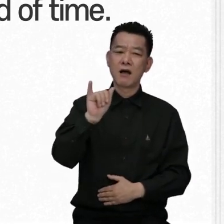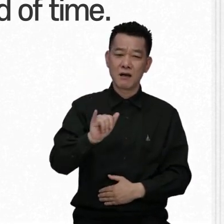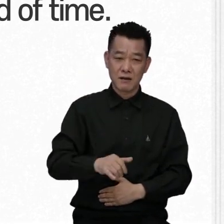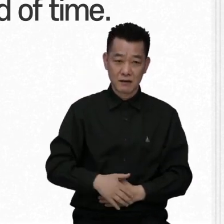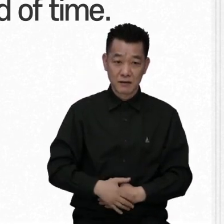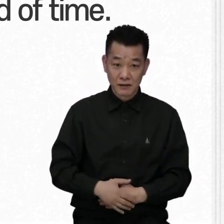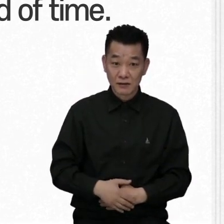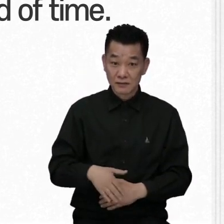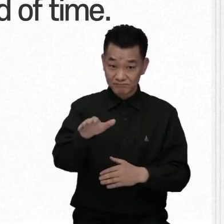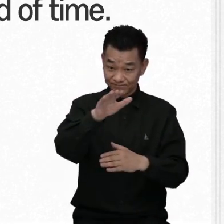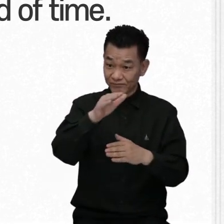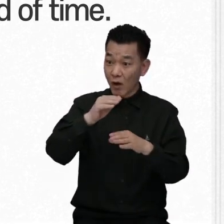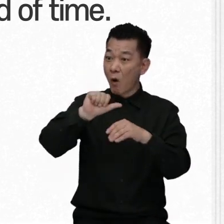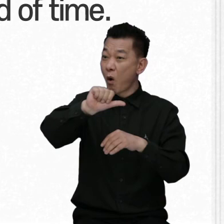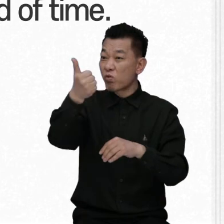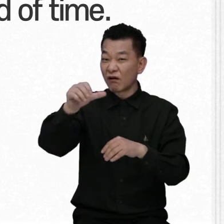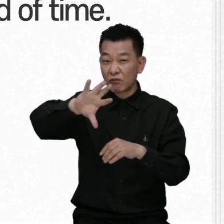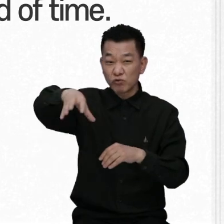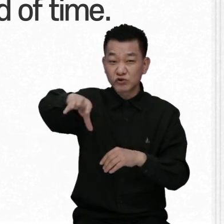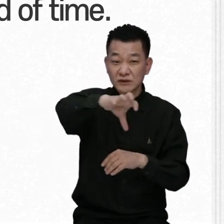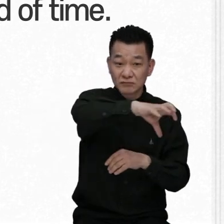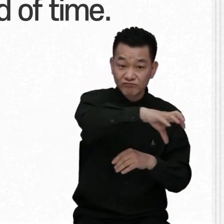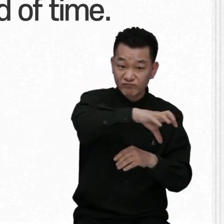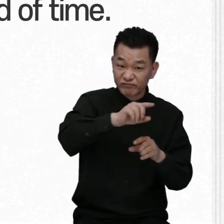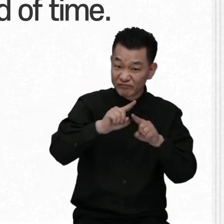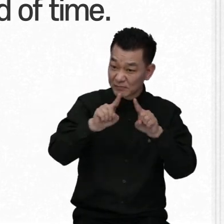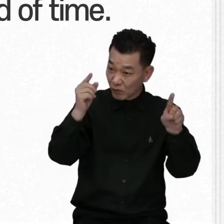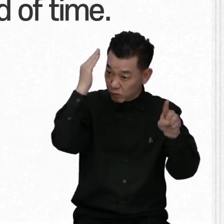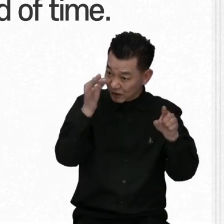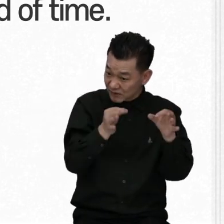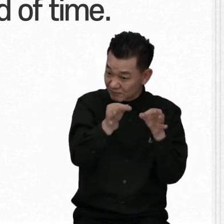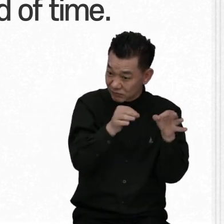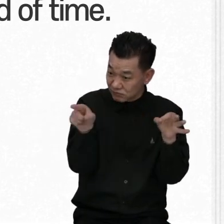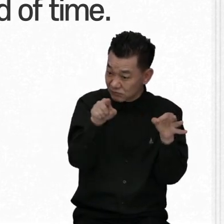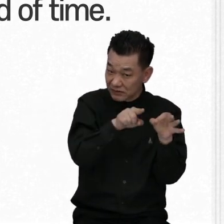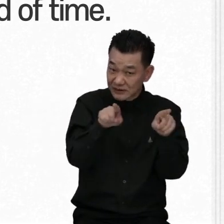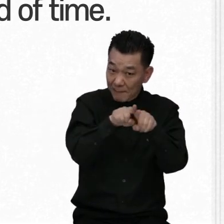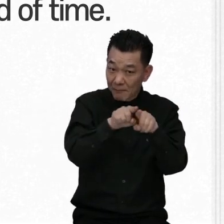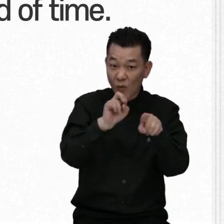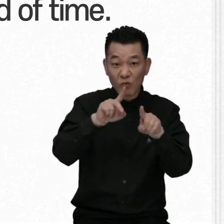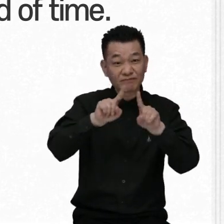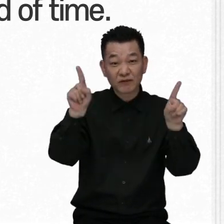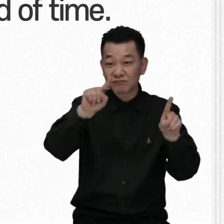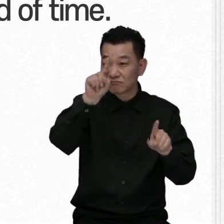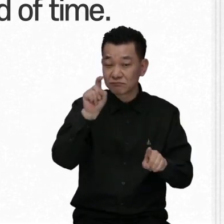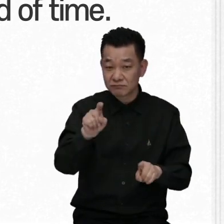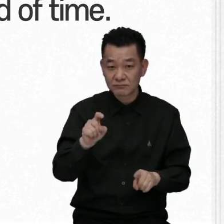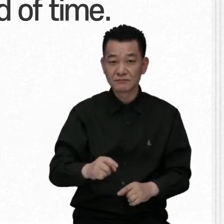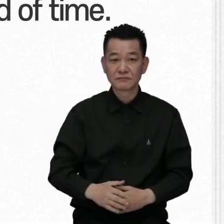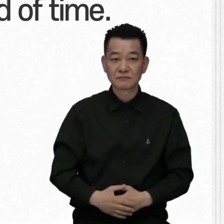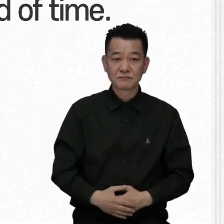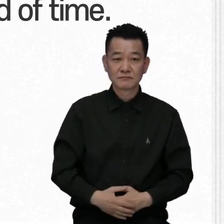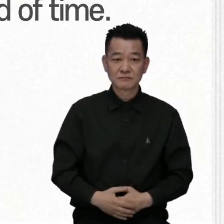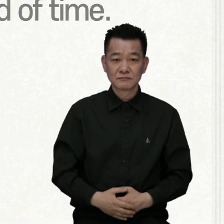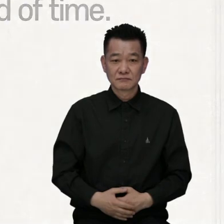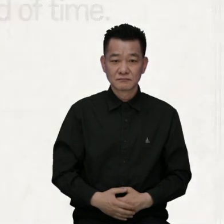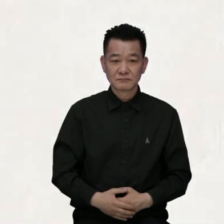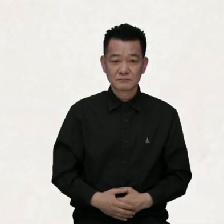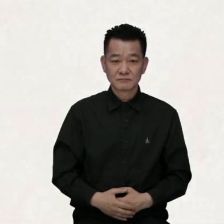Oh, I see. Then do other countries also define a person with a disability same as Korea?